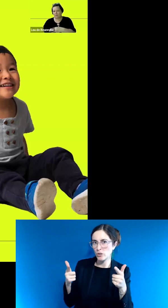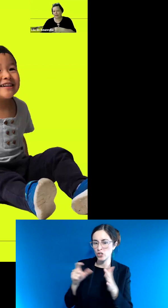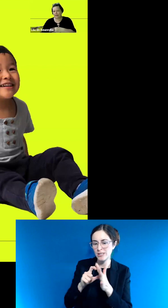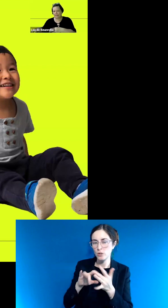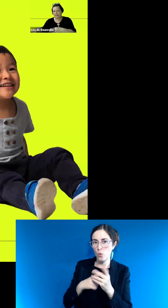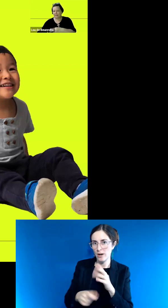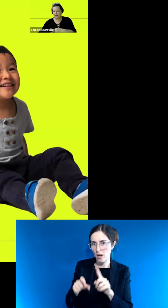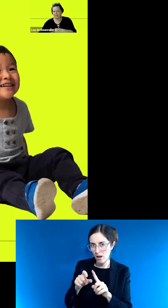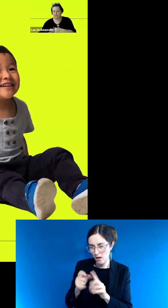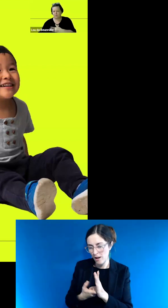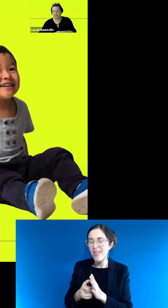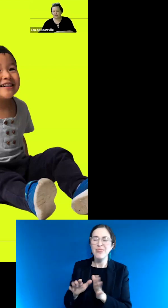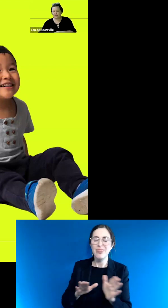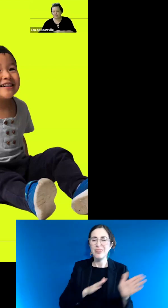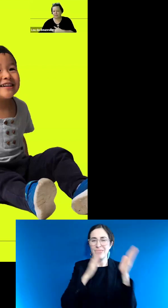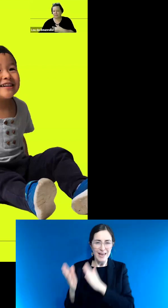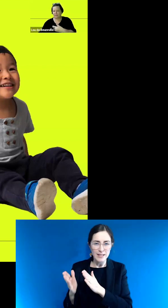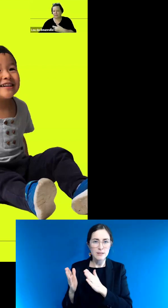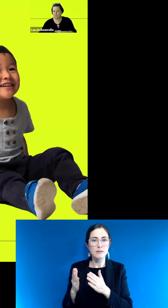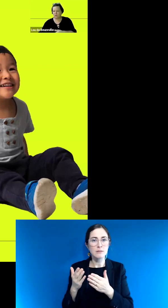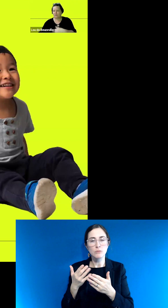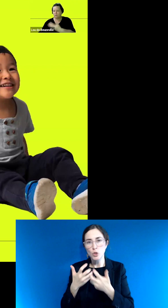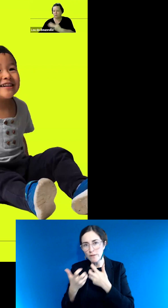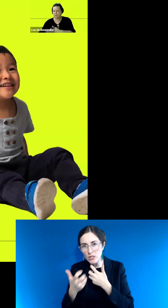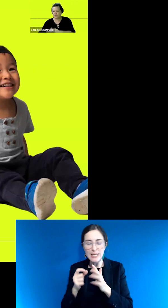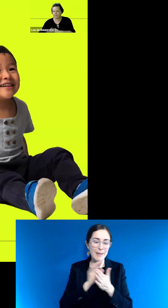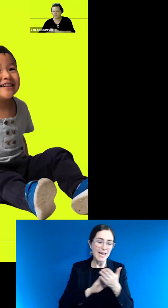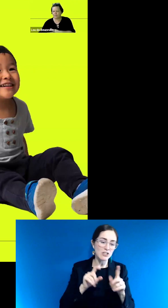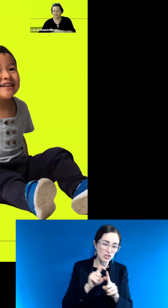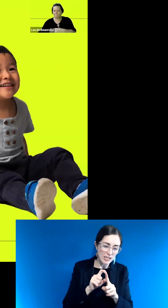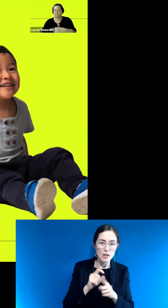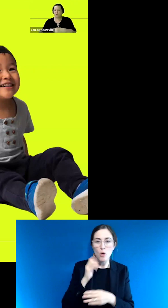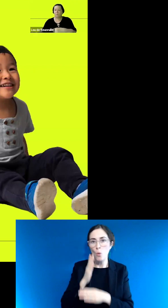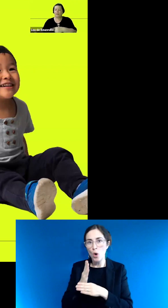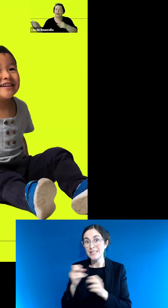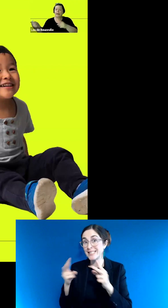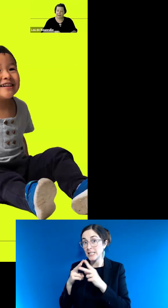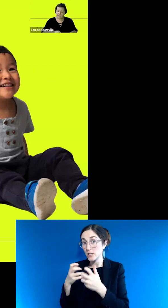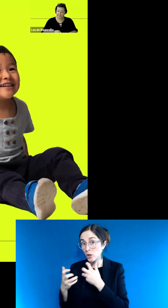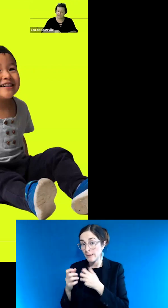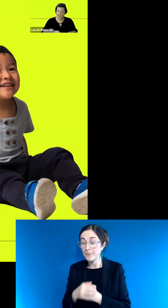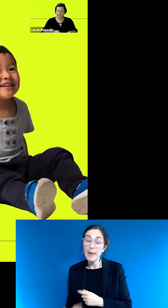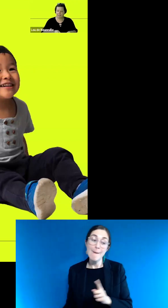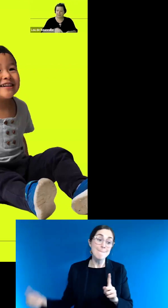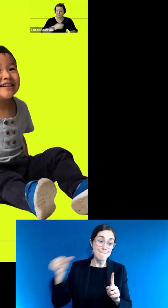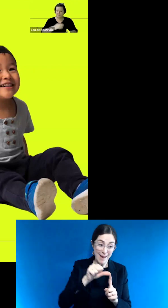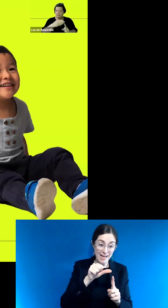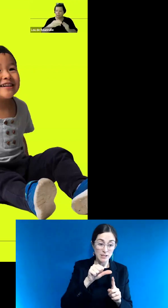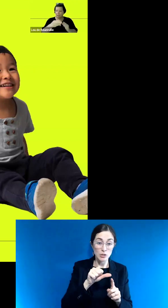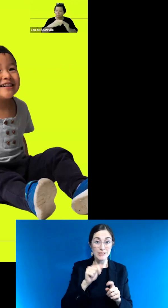up going into academia. And so doing a PhD and the postdoc and then working at Sydney Uni. When I came back to